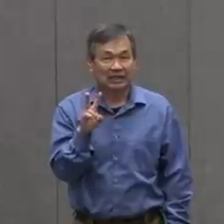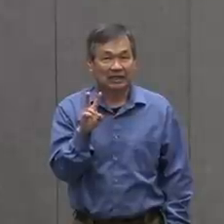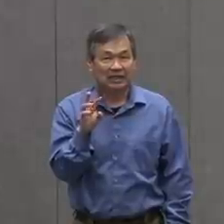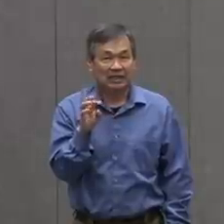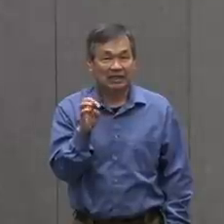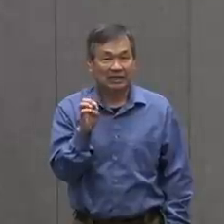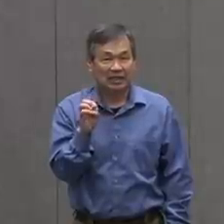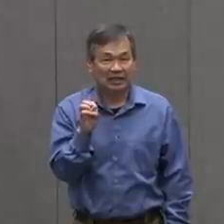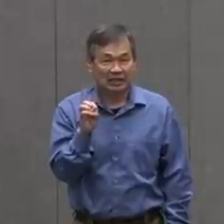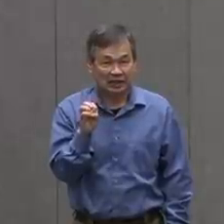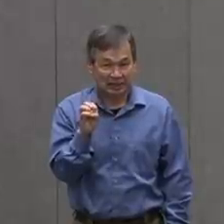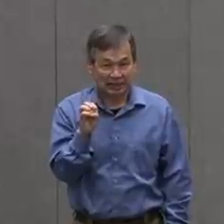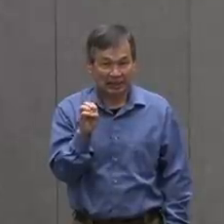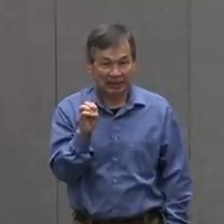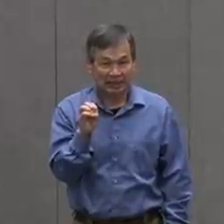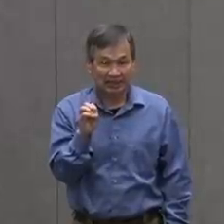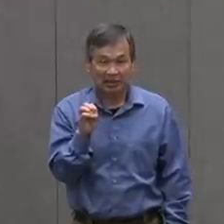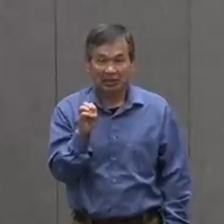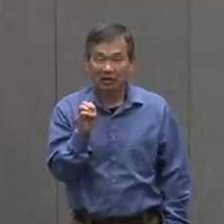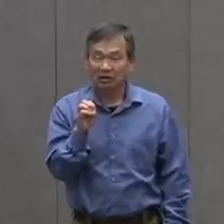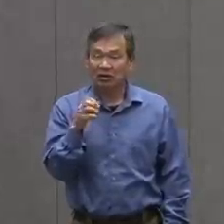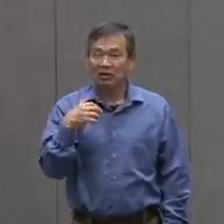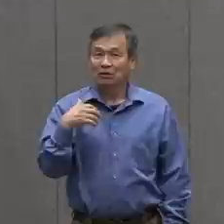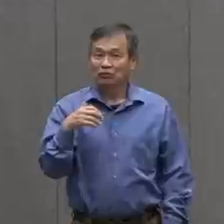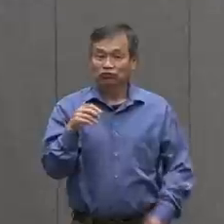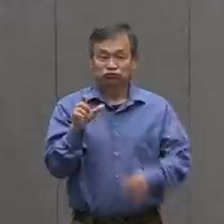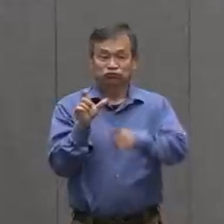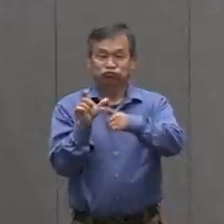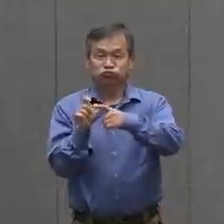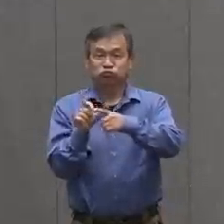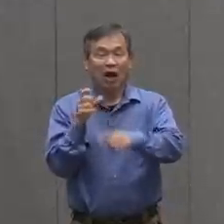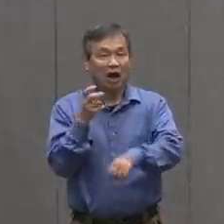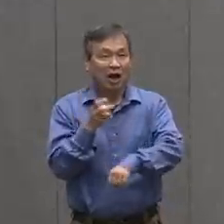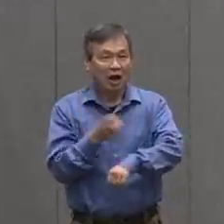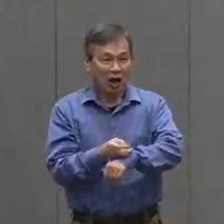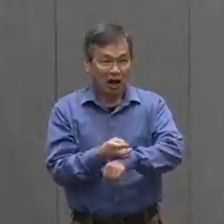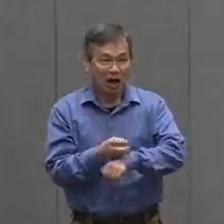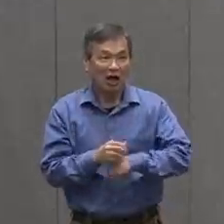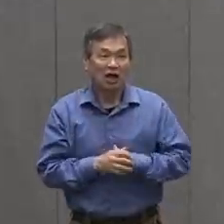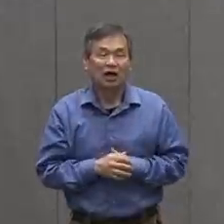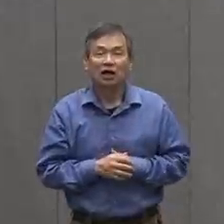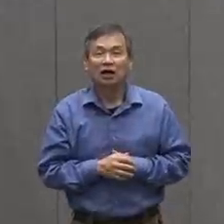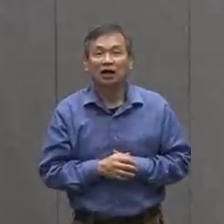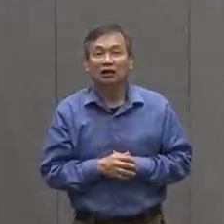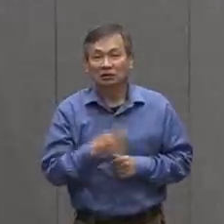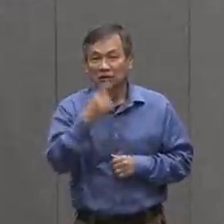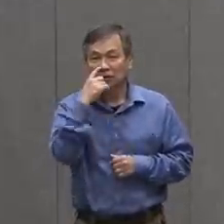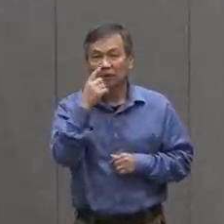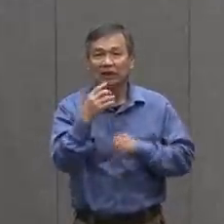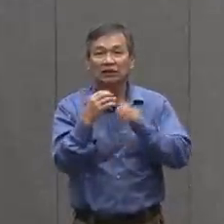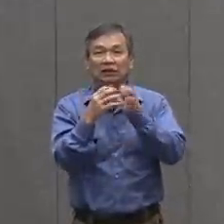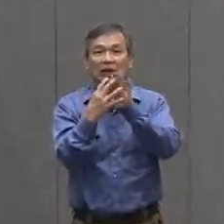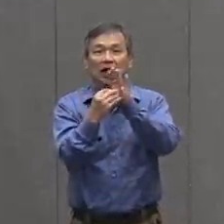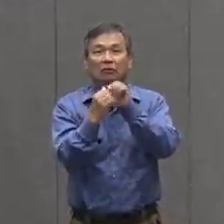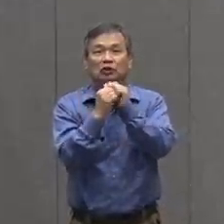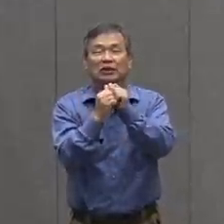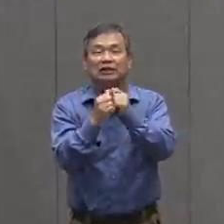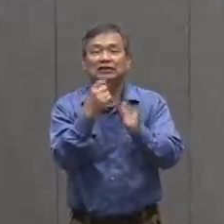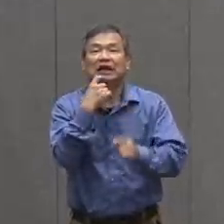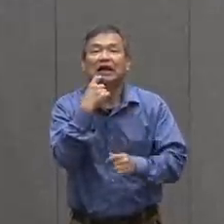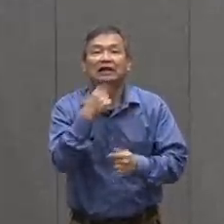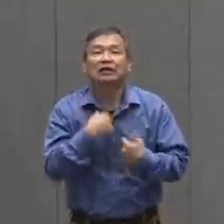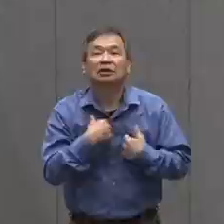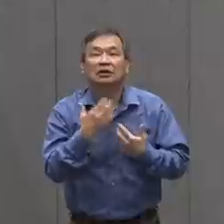T-W-E-L-V-E. That's a hard one. It has a W and a V. Let's spell it together. Ready? Say it after